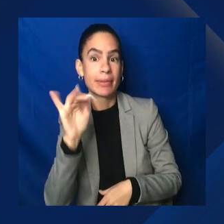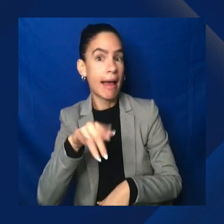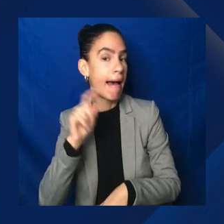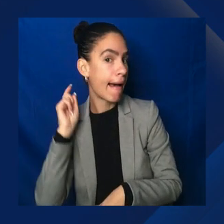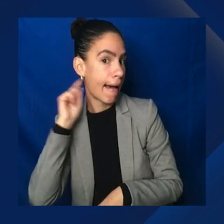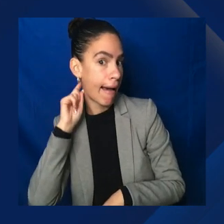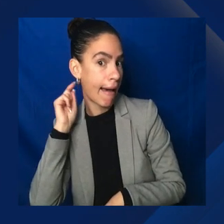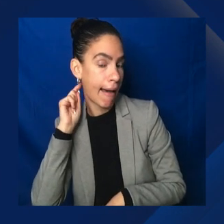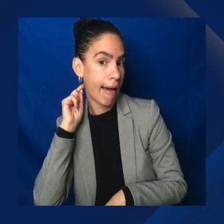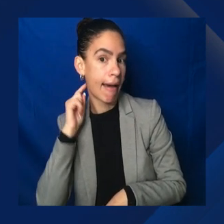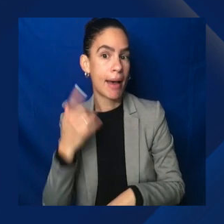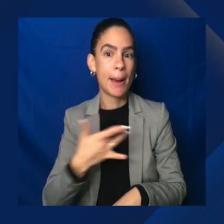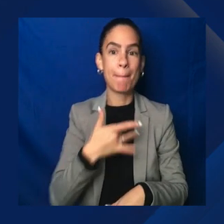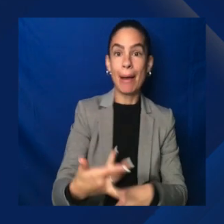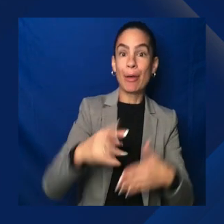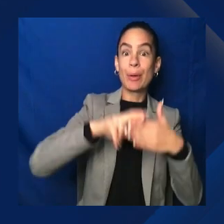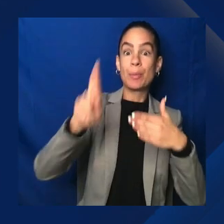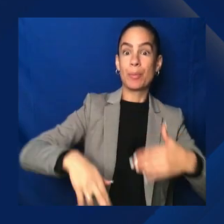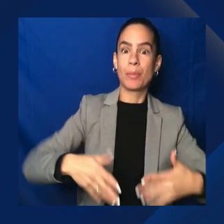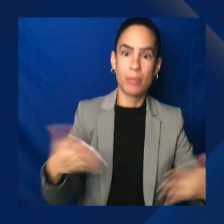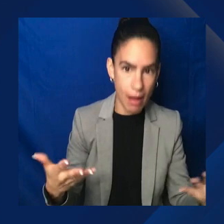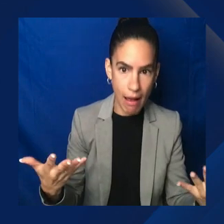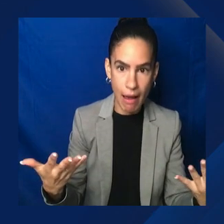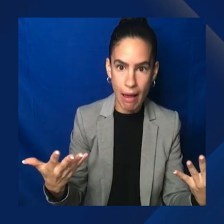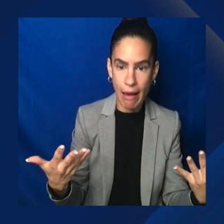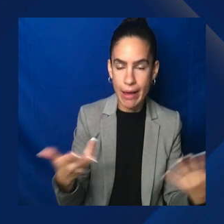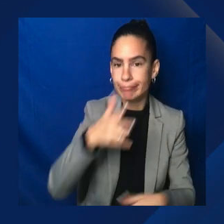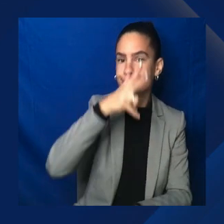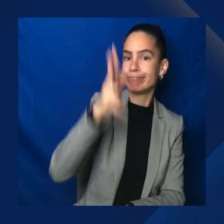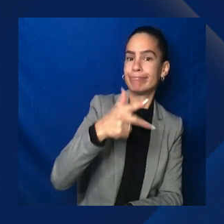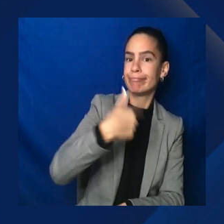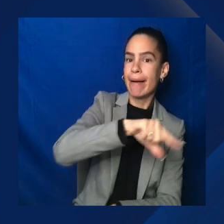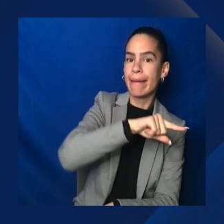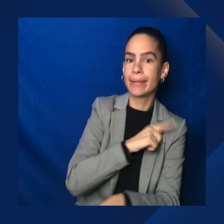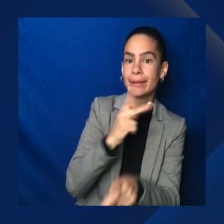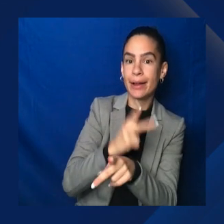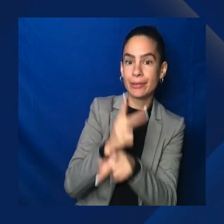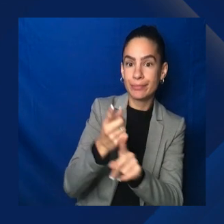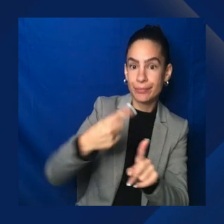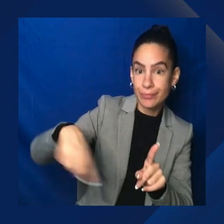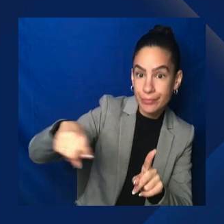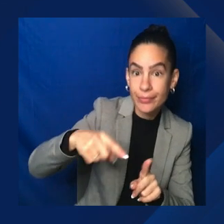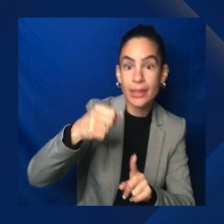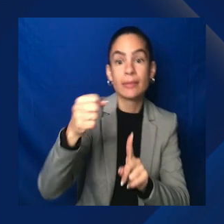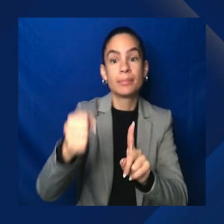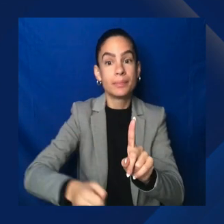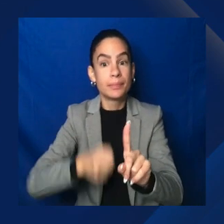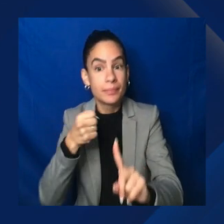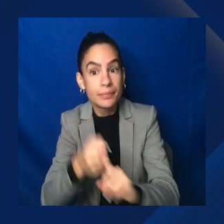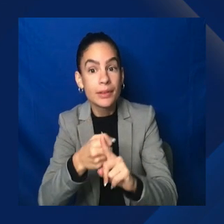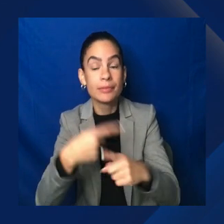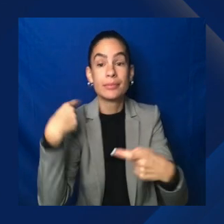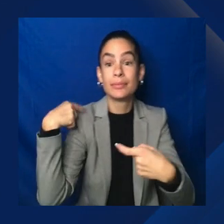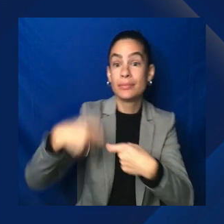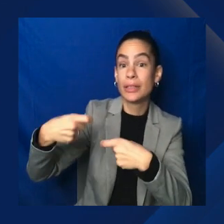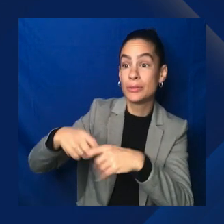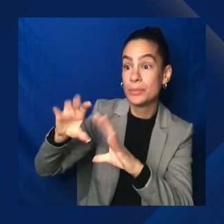These disparities also impact other groups like Hispanic and Asian and Native American birthing people who